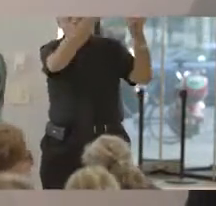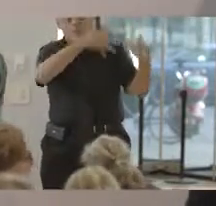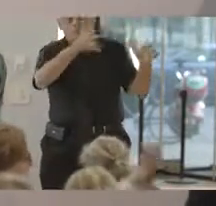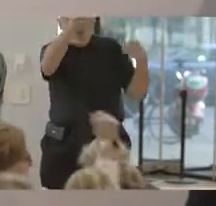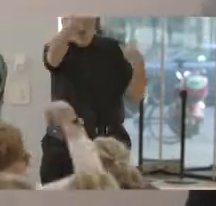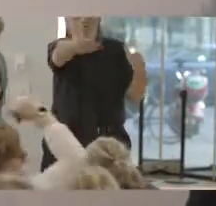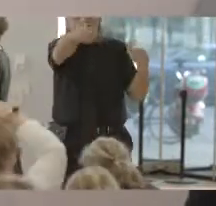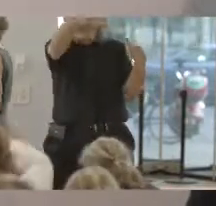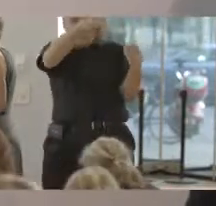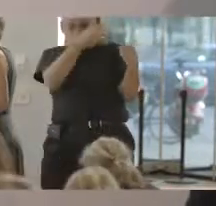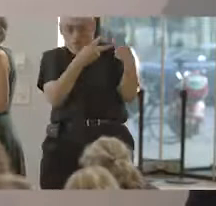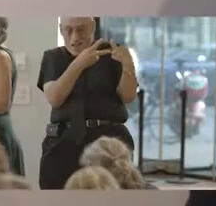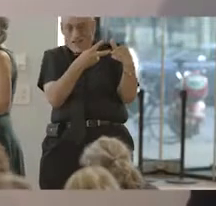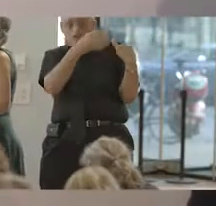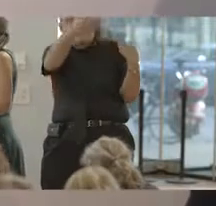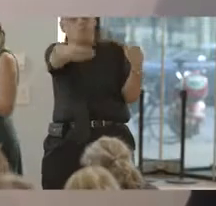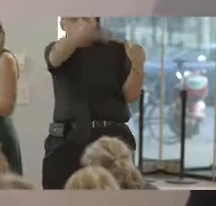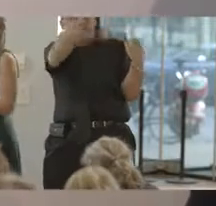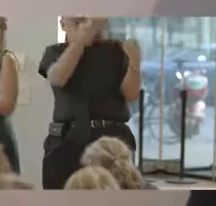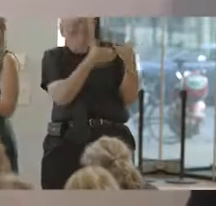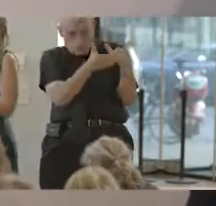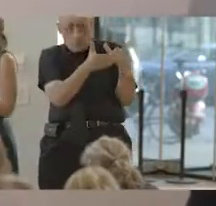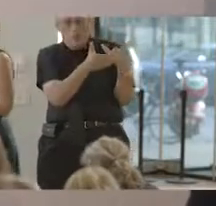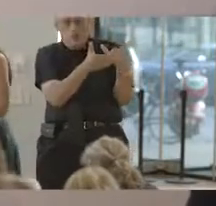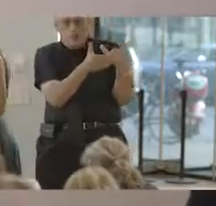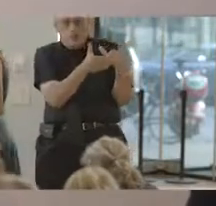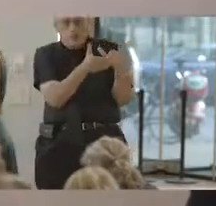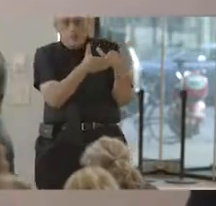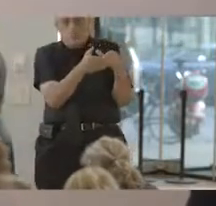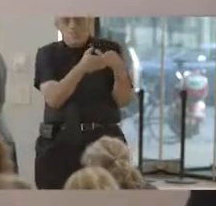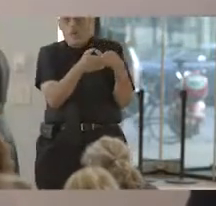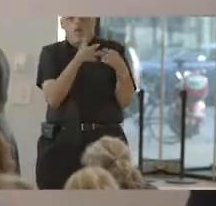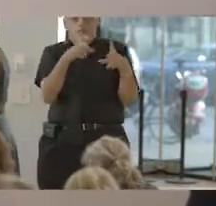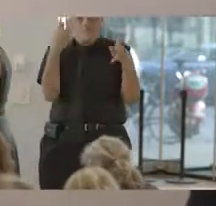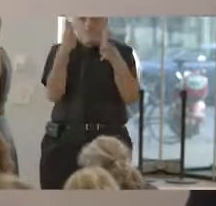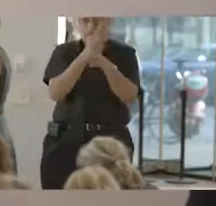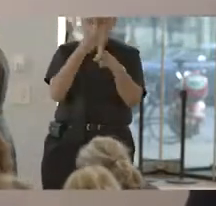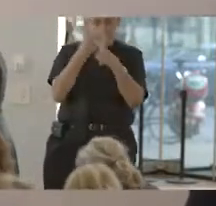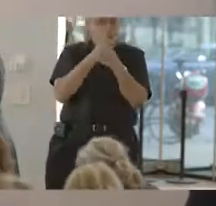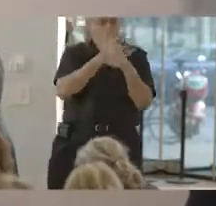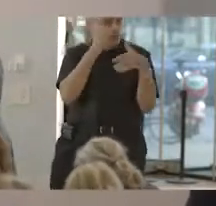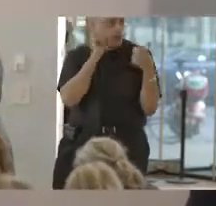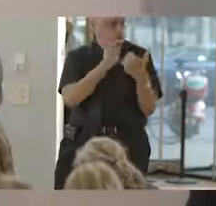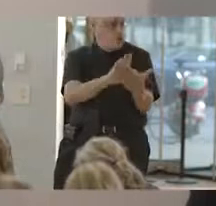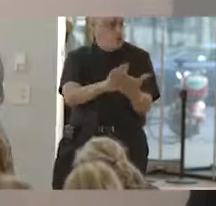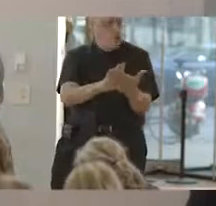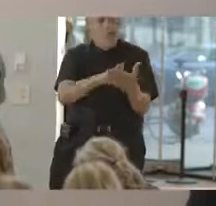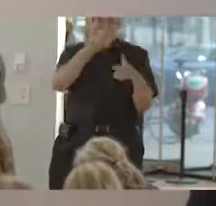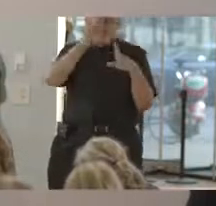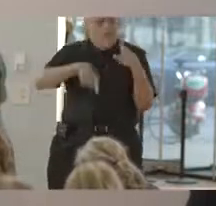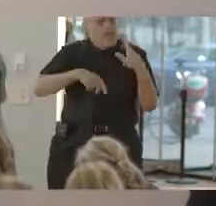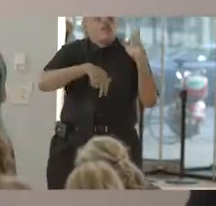and then move it back to its original location. One way or another, we have to wrestle with the fact that it's almost impossible